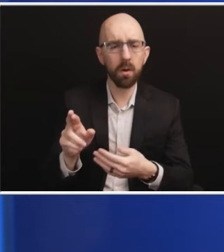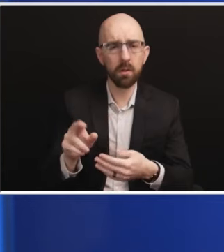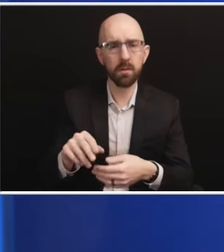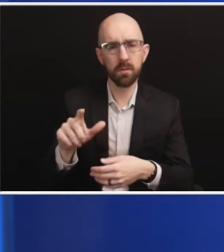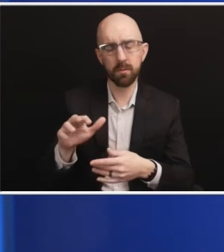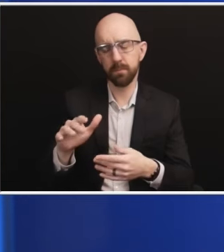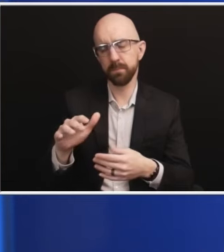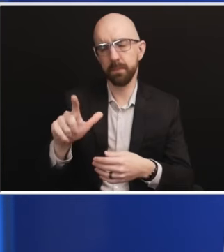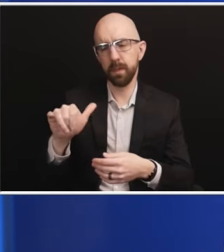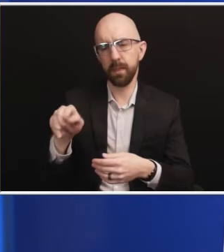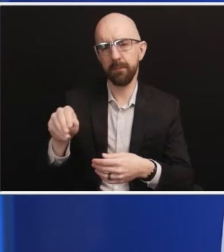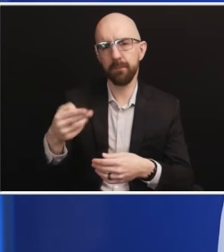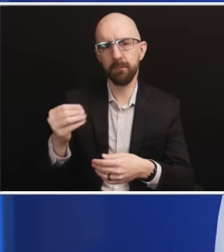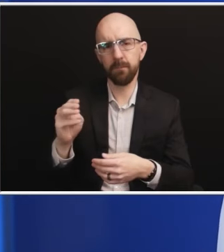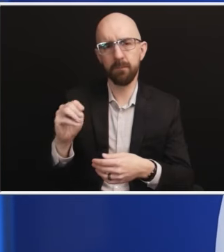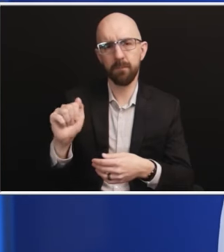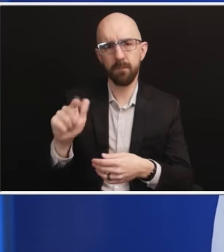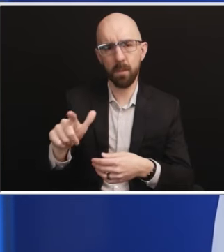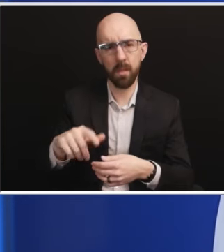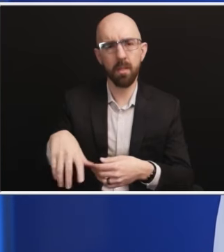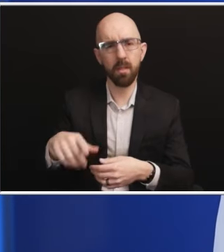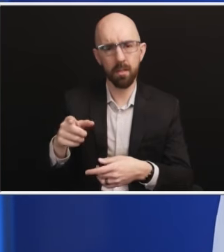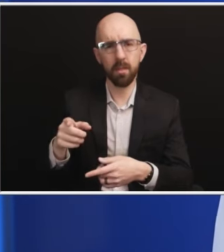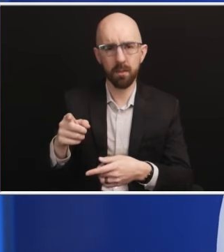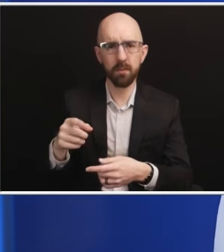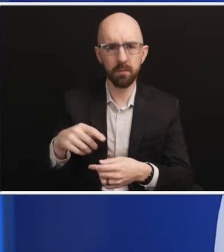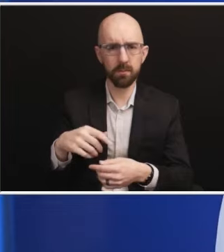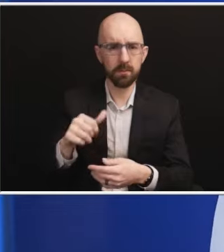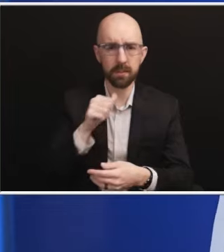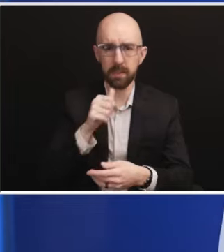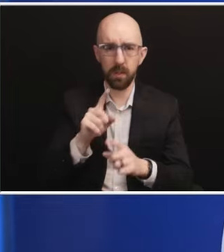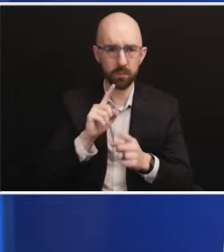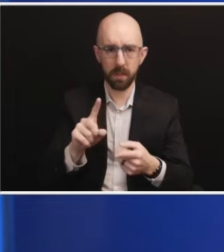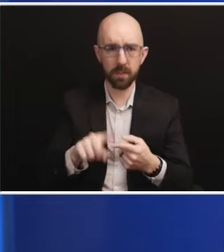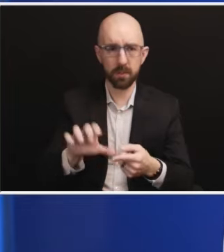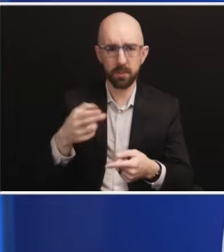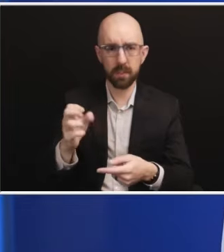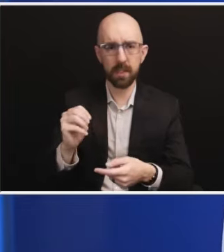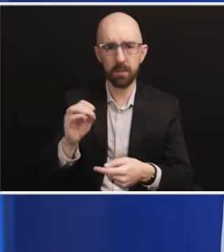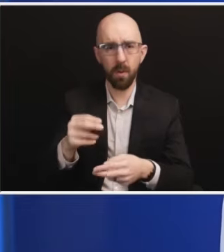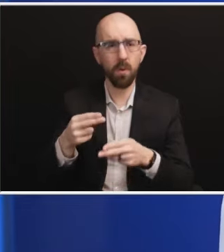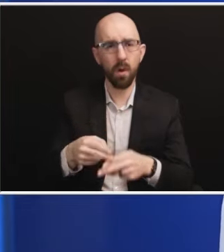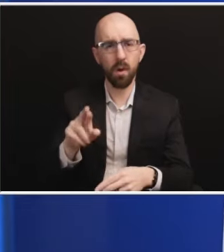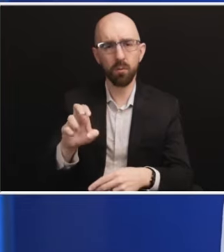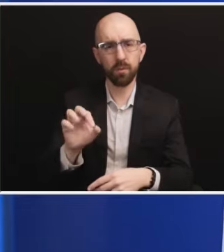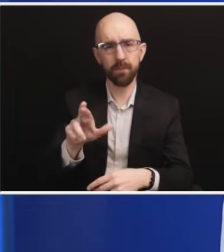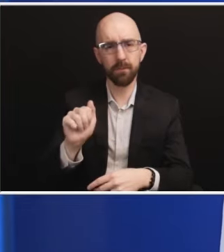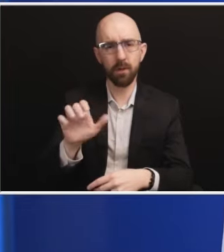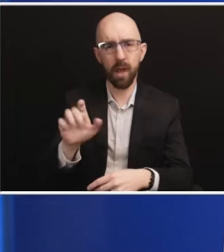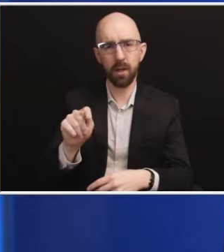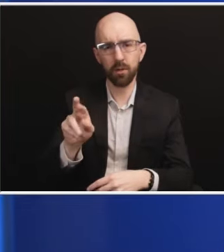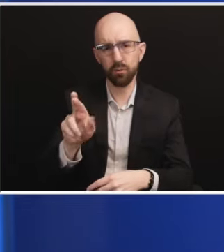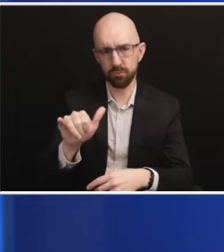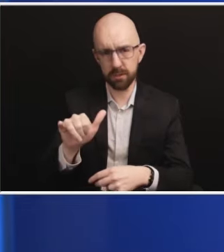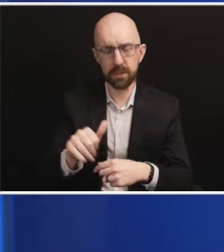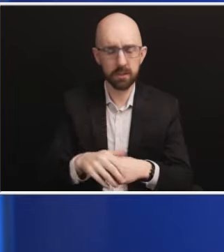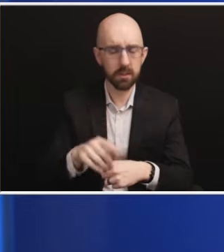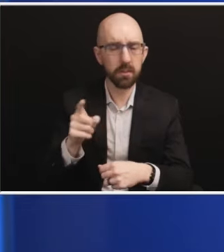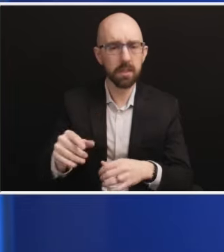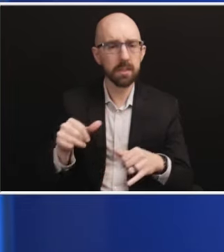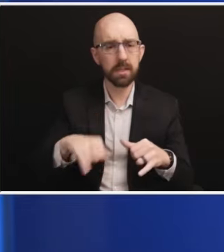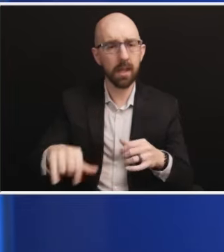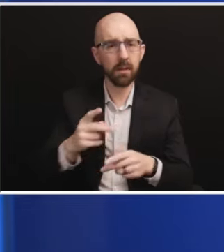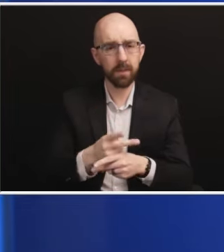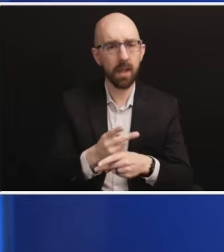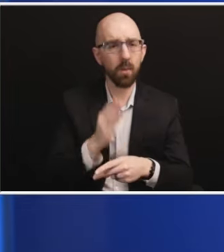lymphoma, diffuse large B-cell lymphoma not responding to chemotherapy, called refractory. The standard of care would be CAR T-cell in that